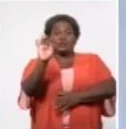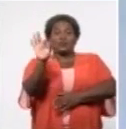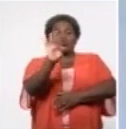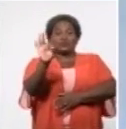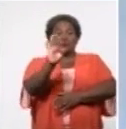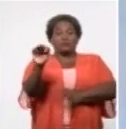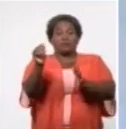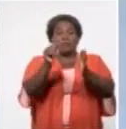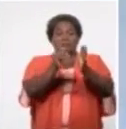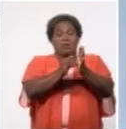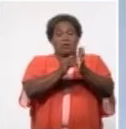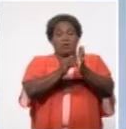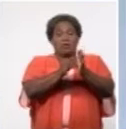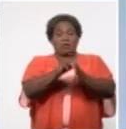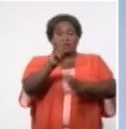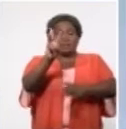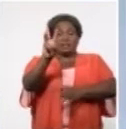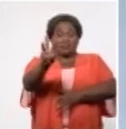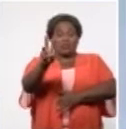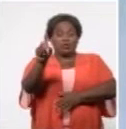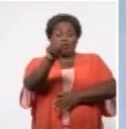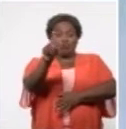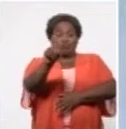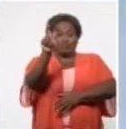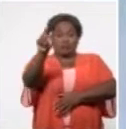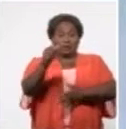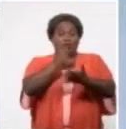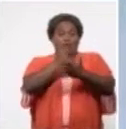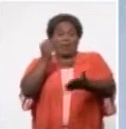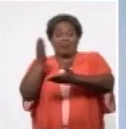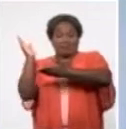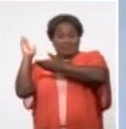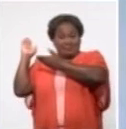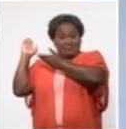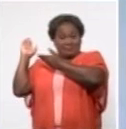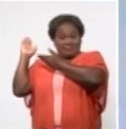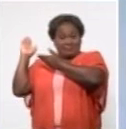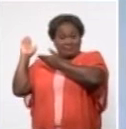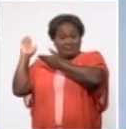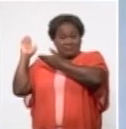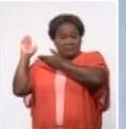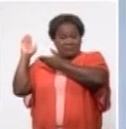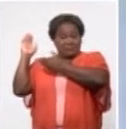reports 52.72% of worldwide confirmed cases and accumulates